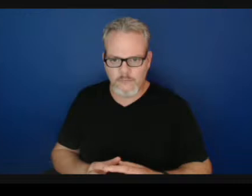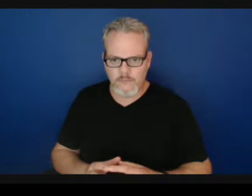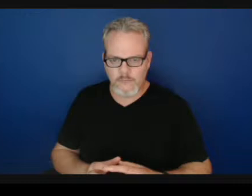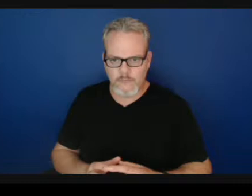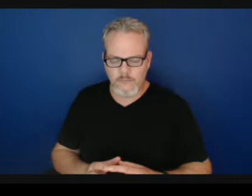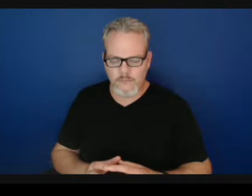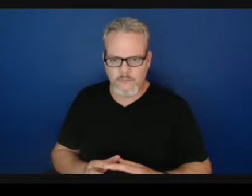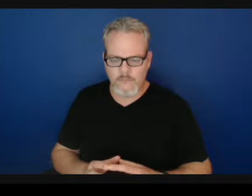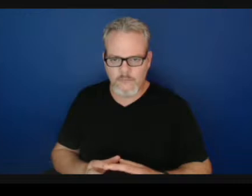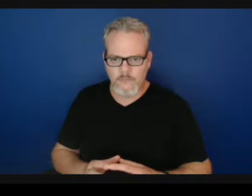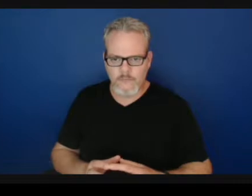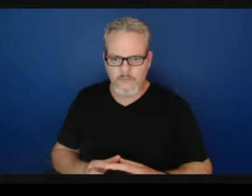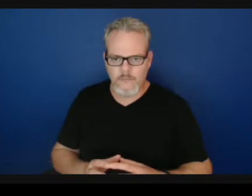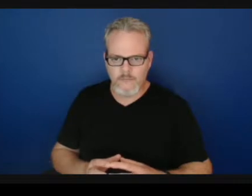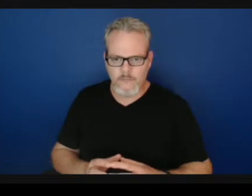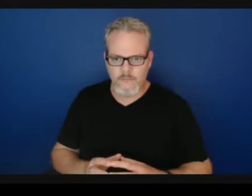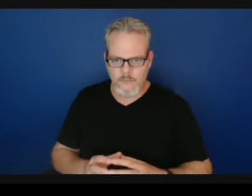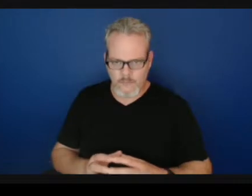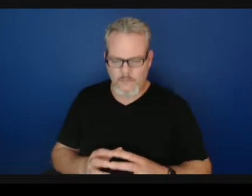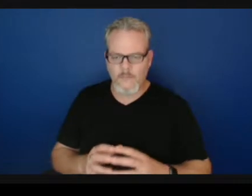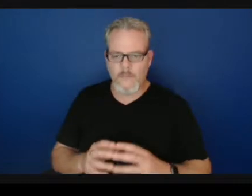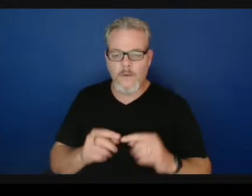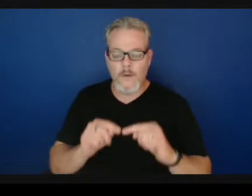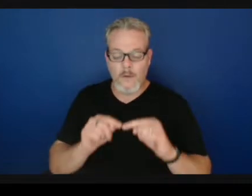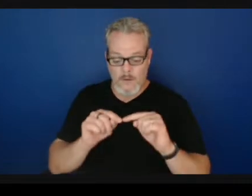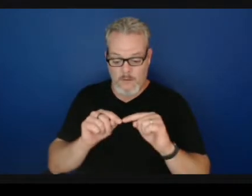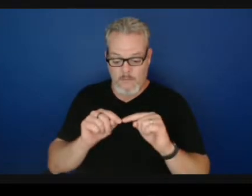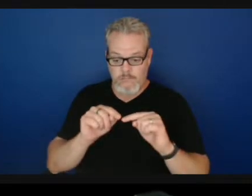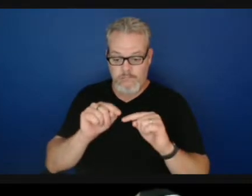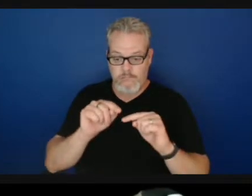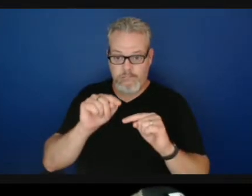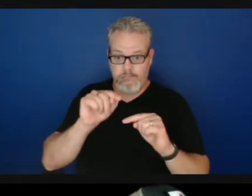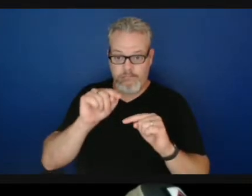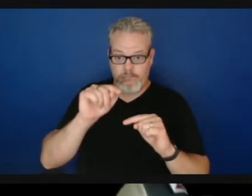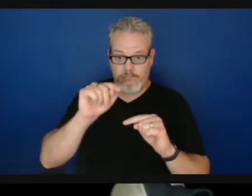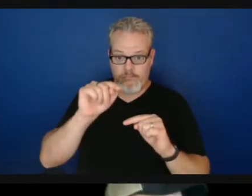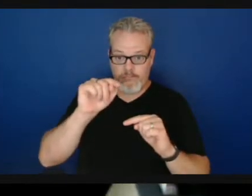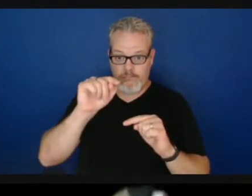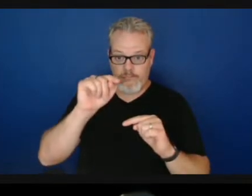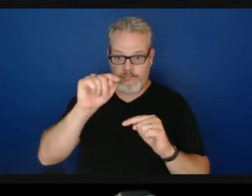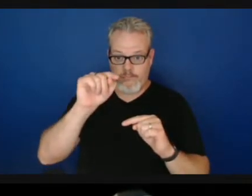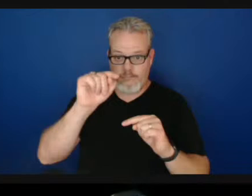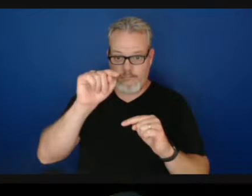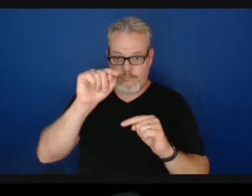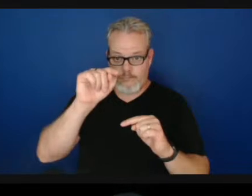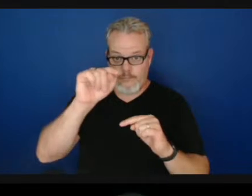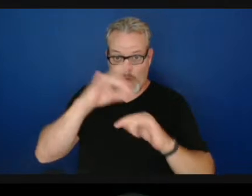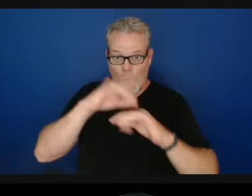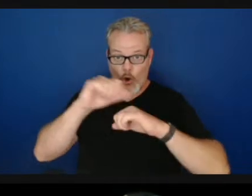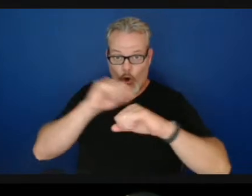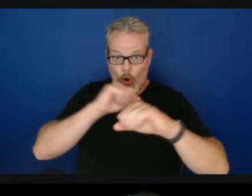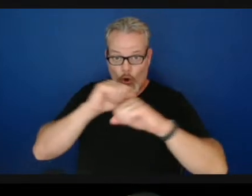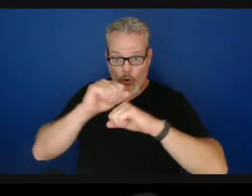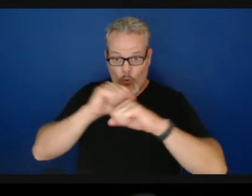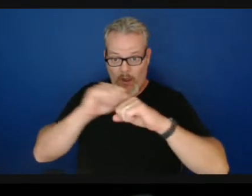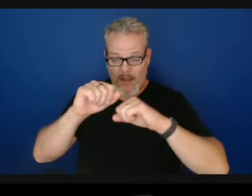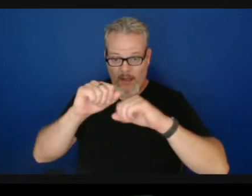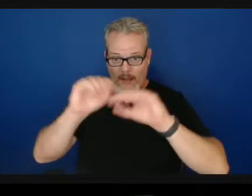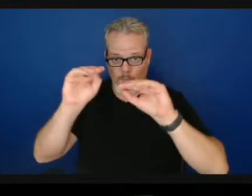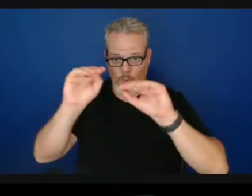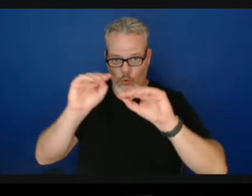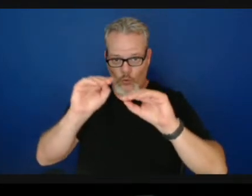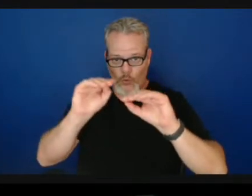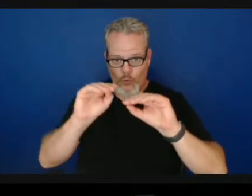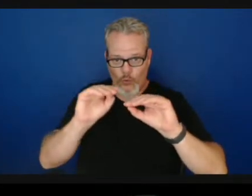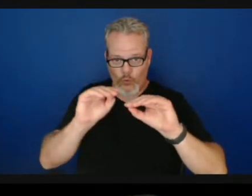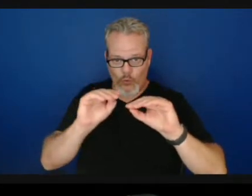I'm sorry. So the eruption begins, and yeah, the station is being pushed to the north. The earthquake occurs. It gets offset to the south. The